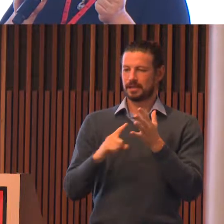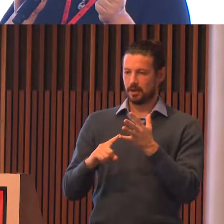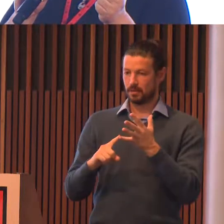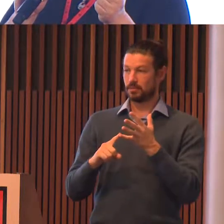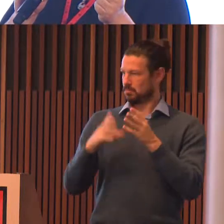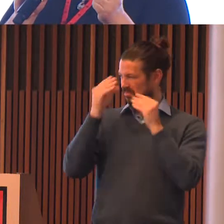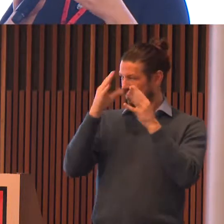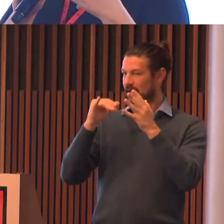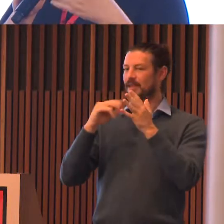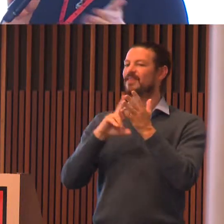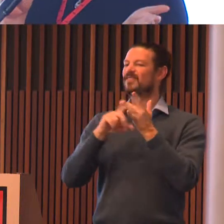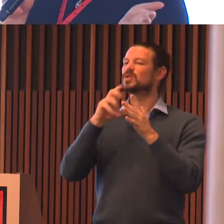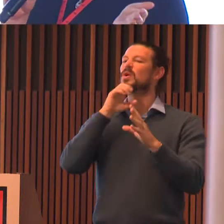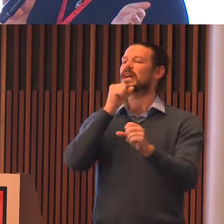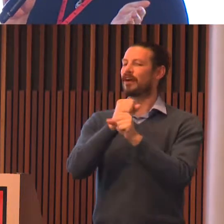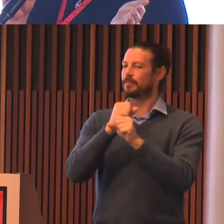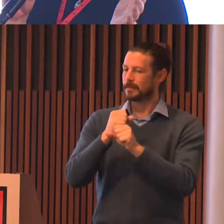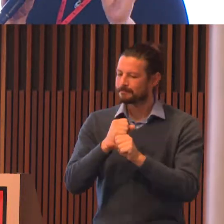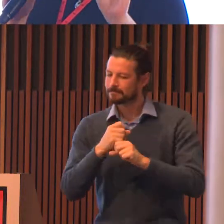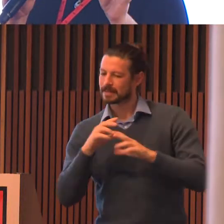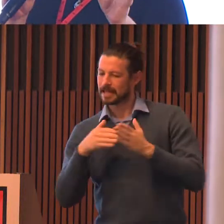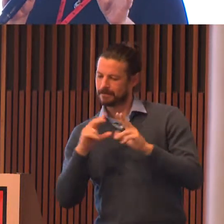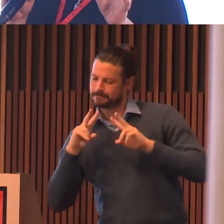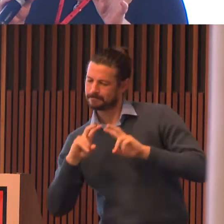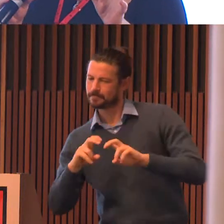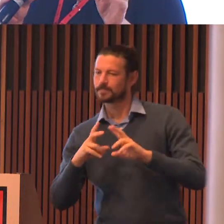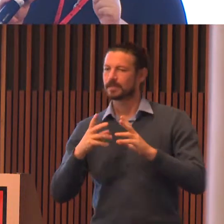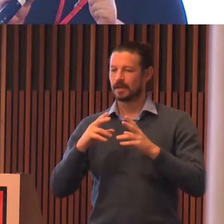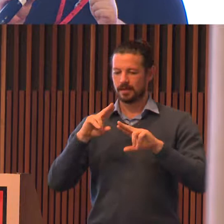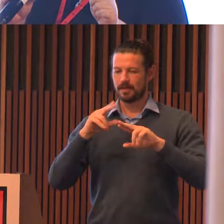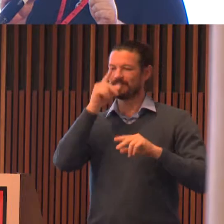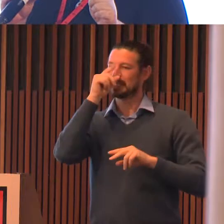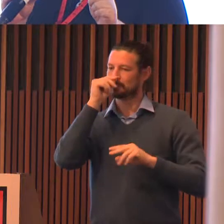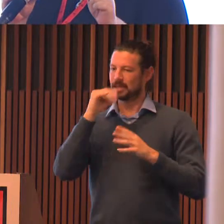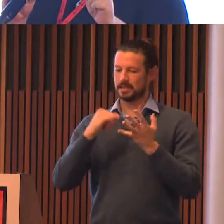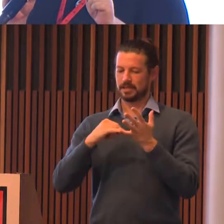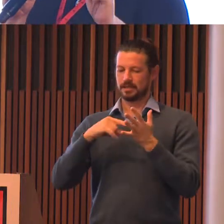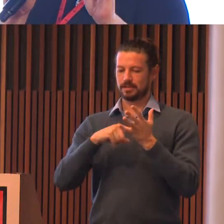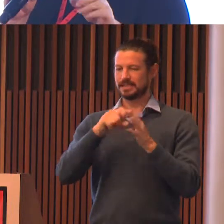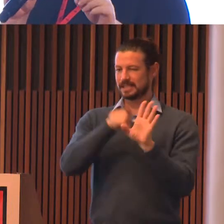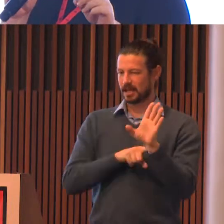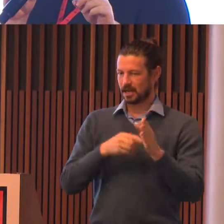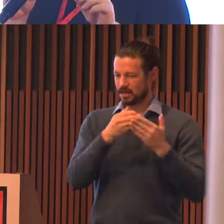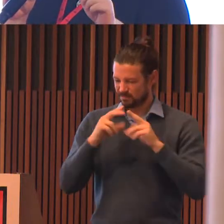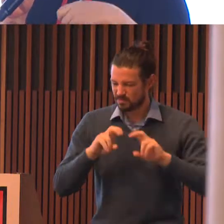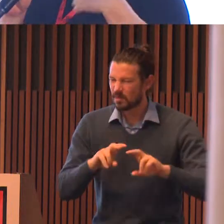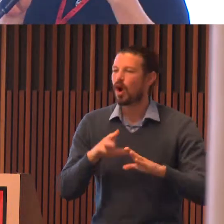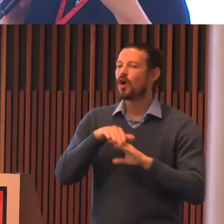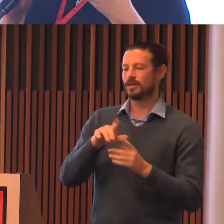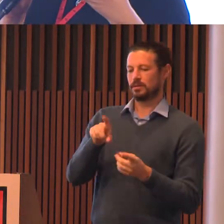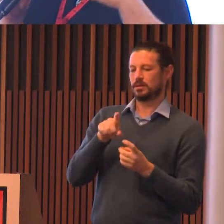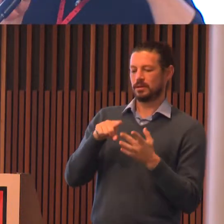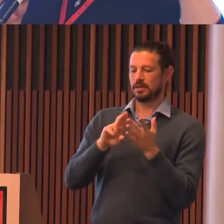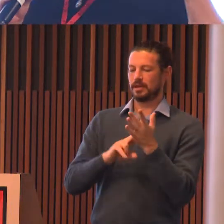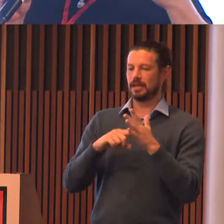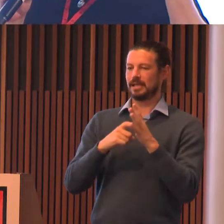is looking at a feasibility study around intake for advocacy. And one of the things that